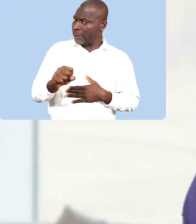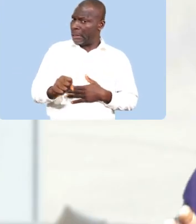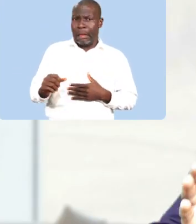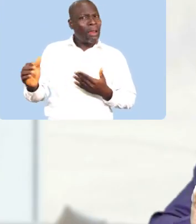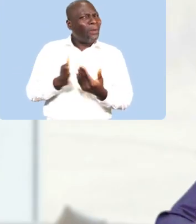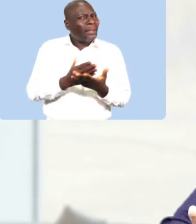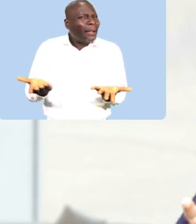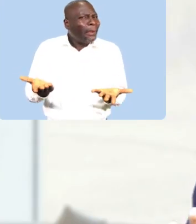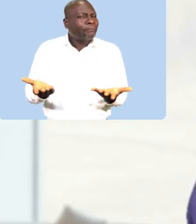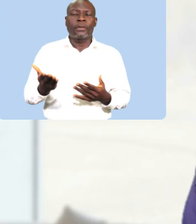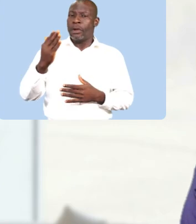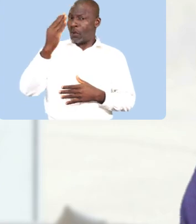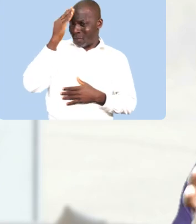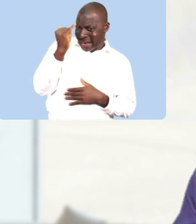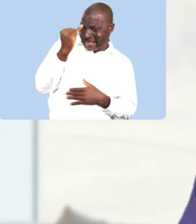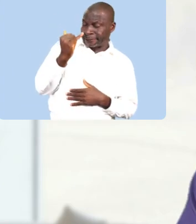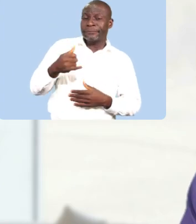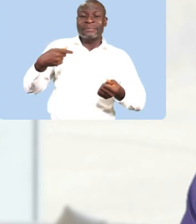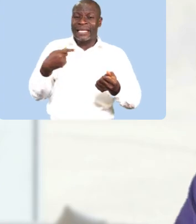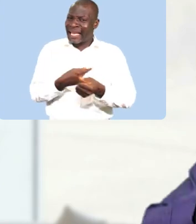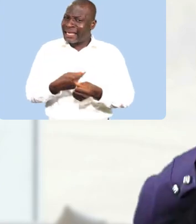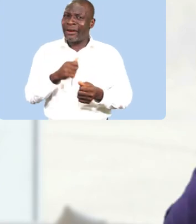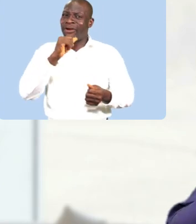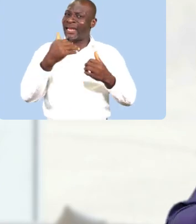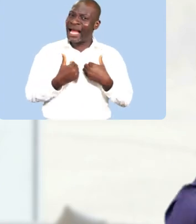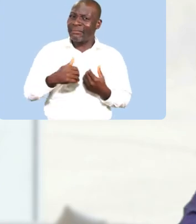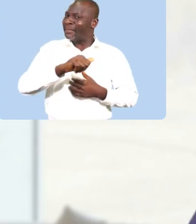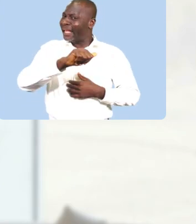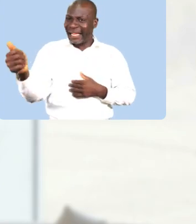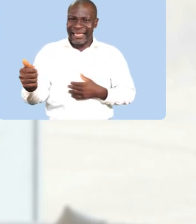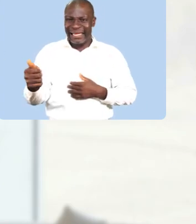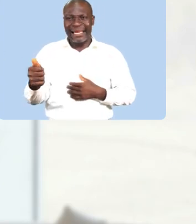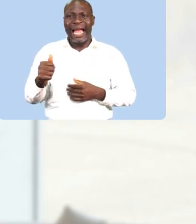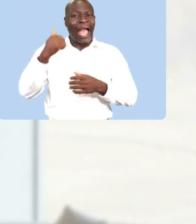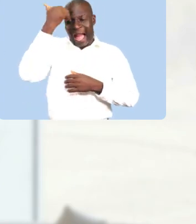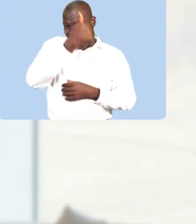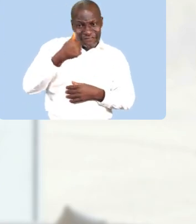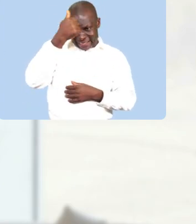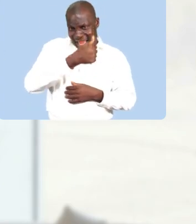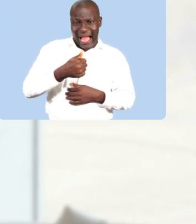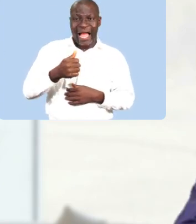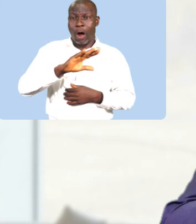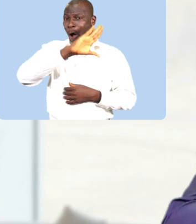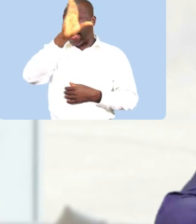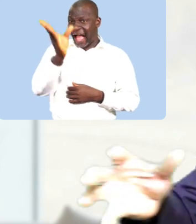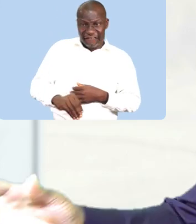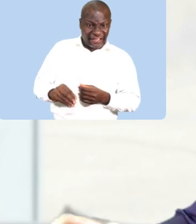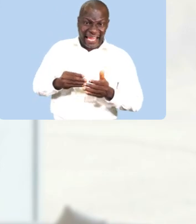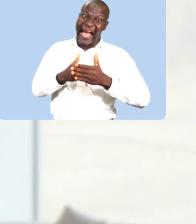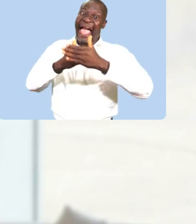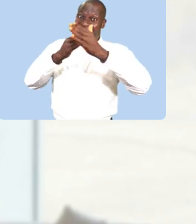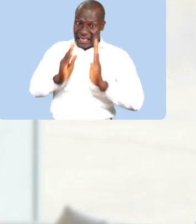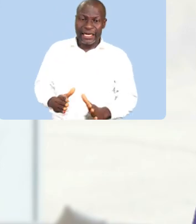before. And here nya African leader be are genuinely. And your sikasam and your